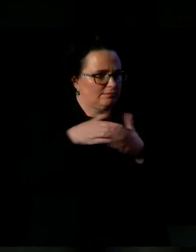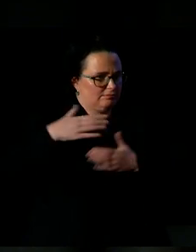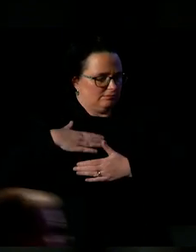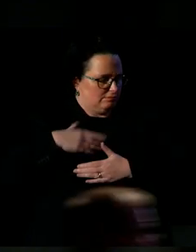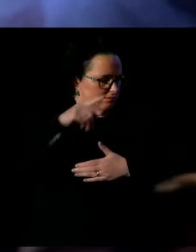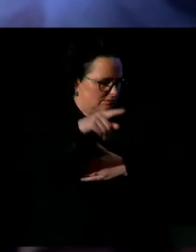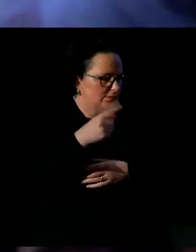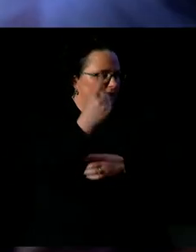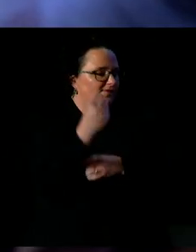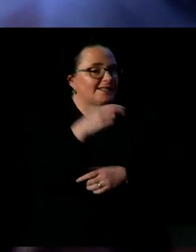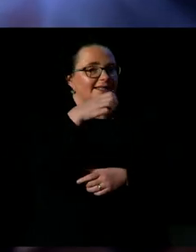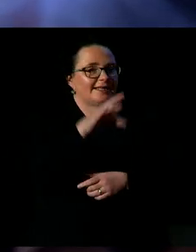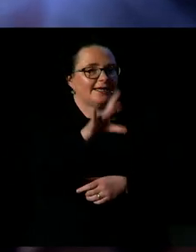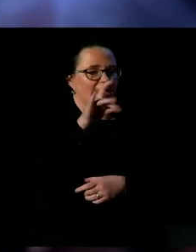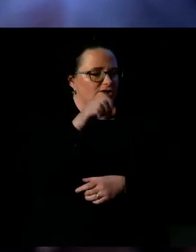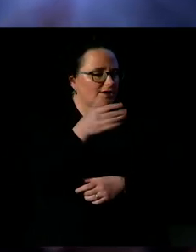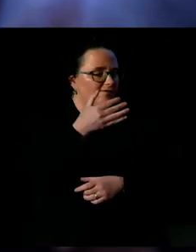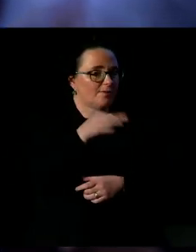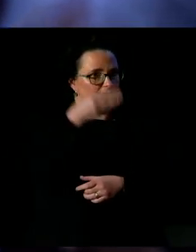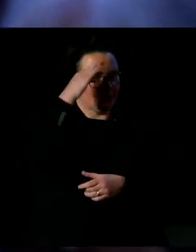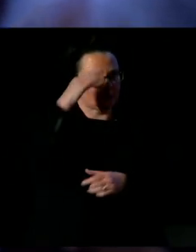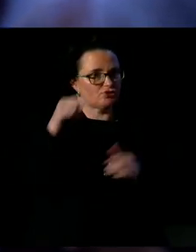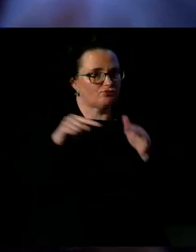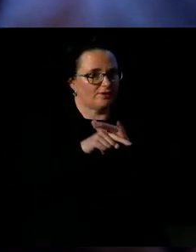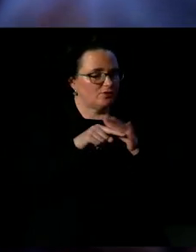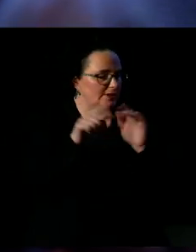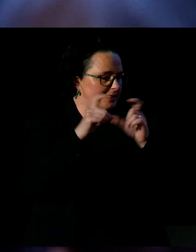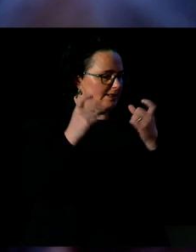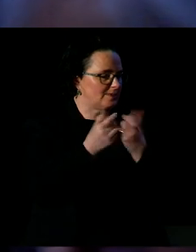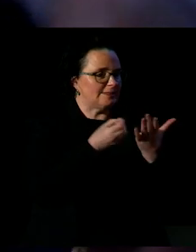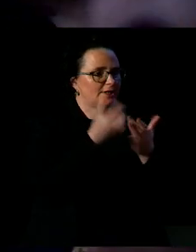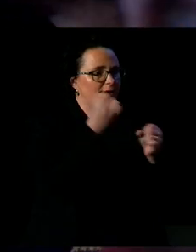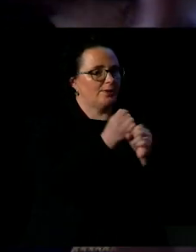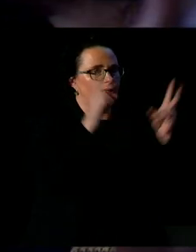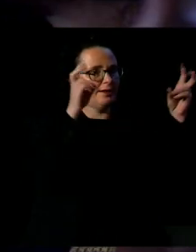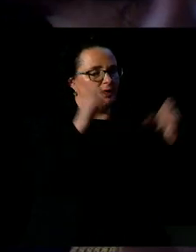Henderson of the Irish Refugee Council to give his reading about the killing squads.